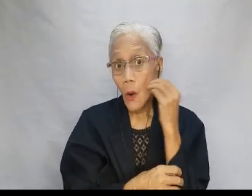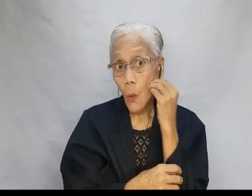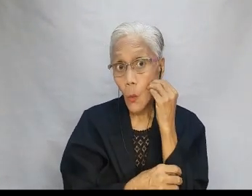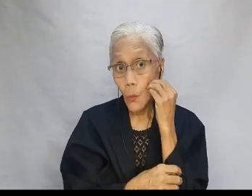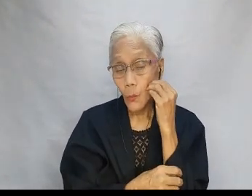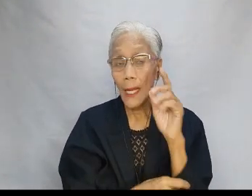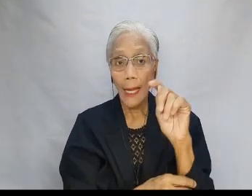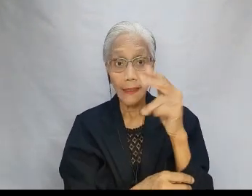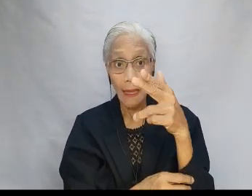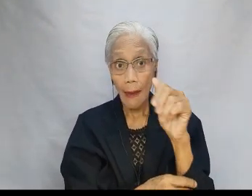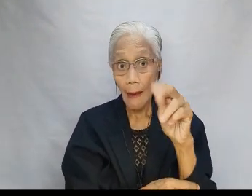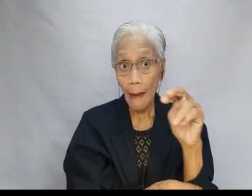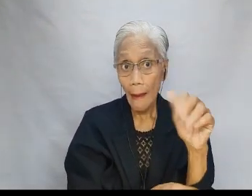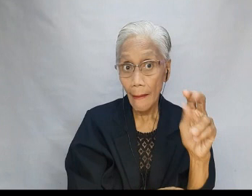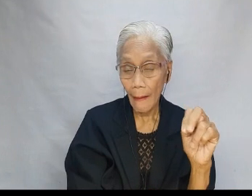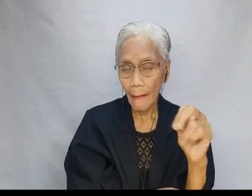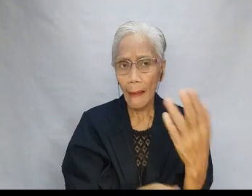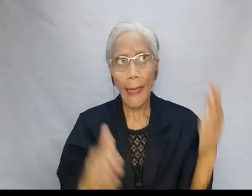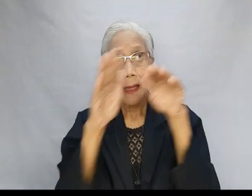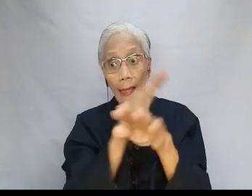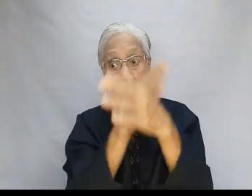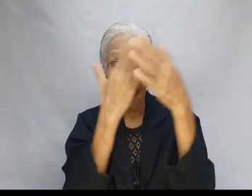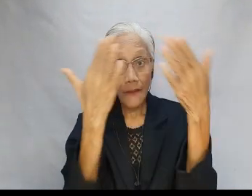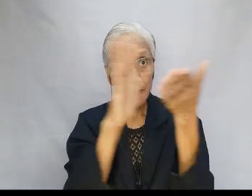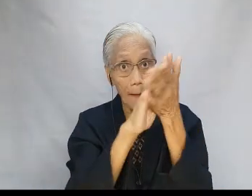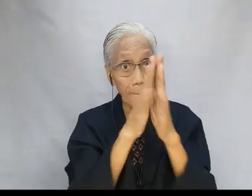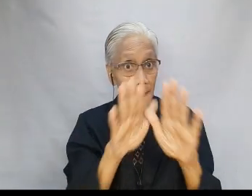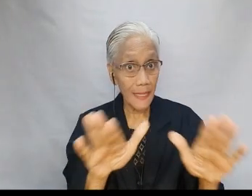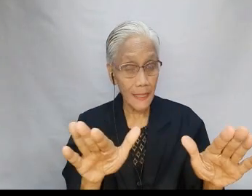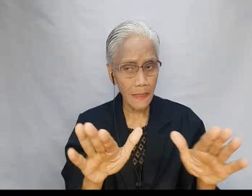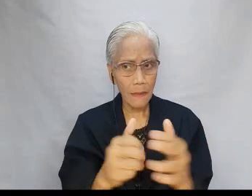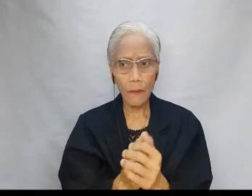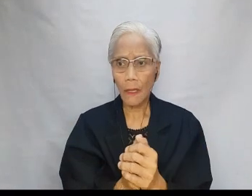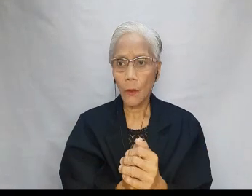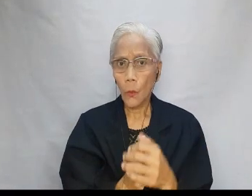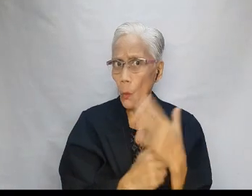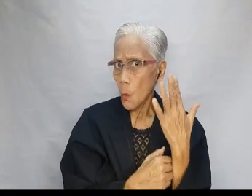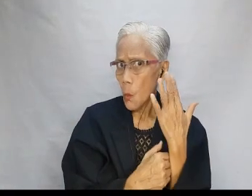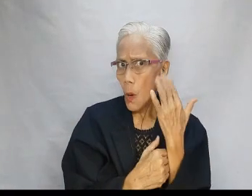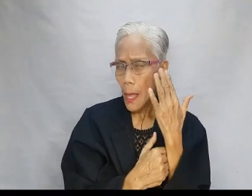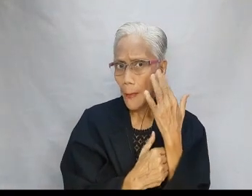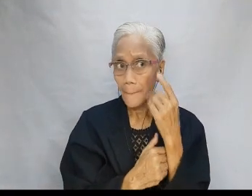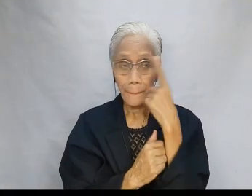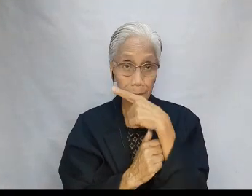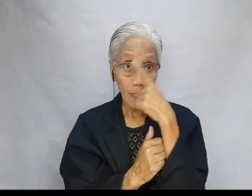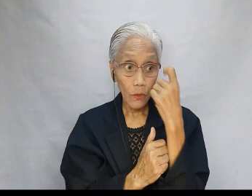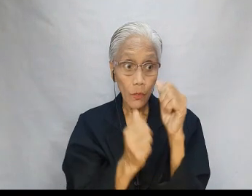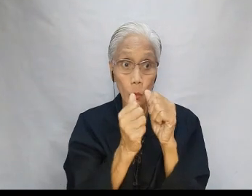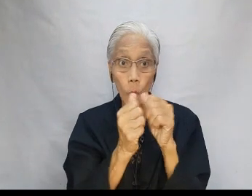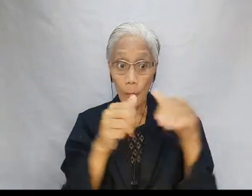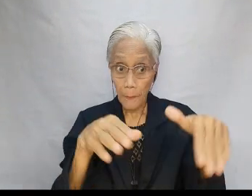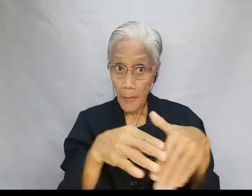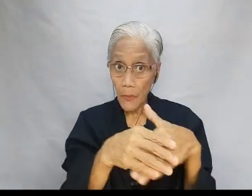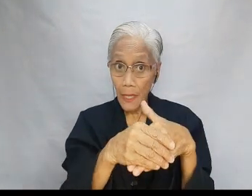make a tahanan, to make a haven of peace. Why? Because with